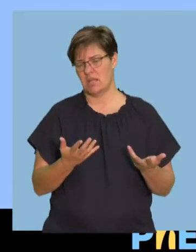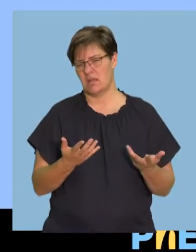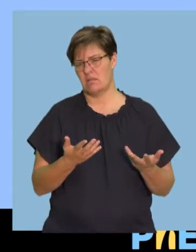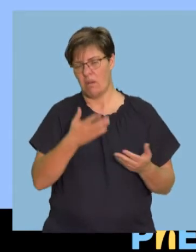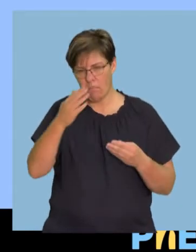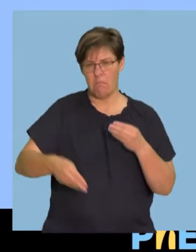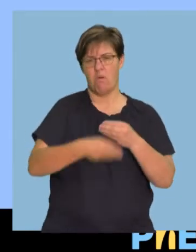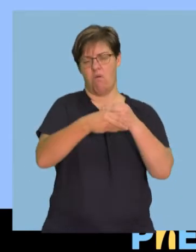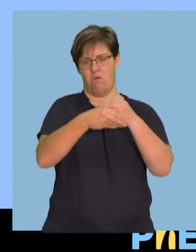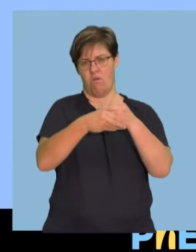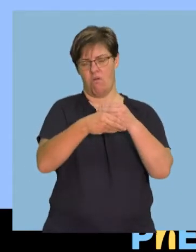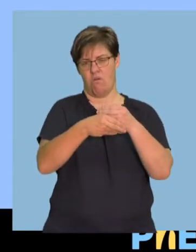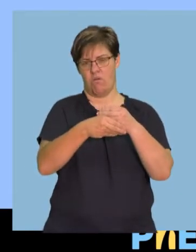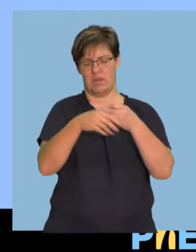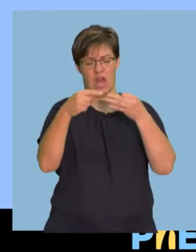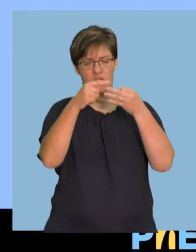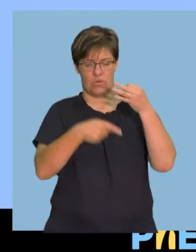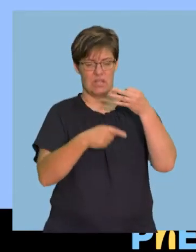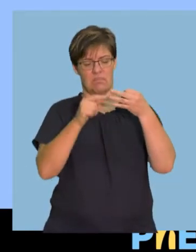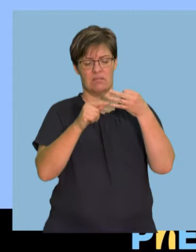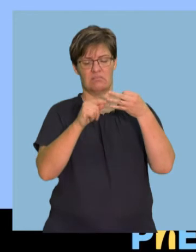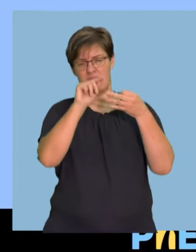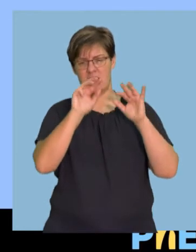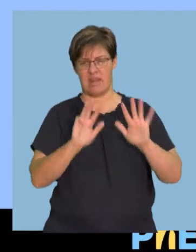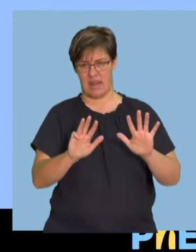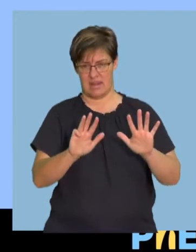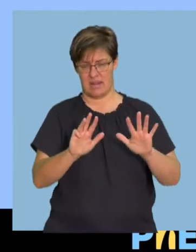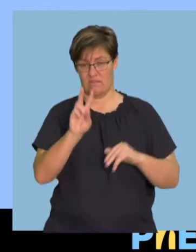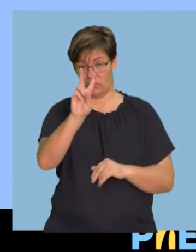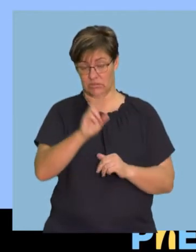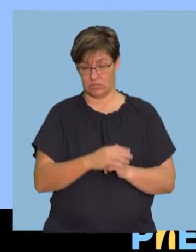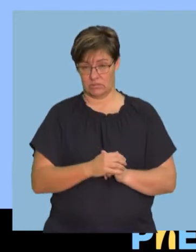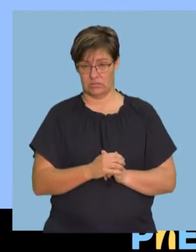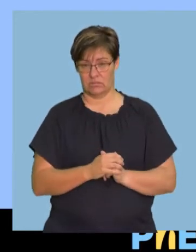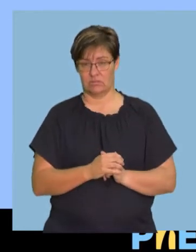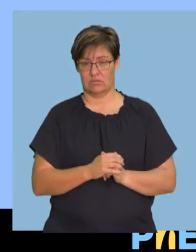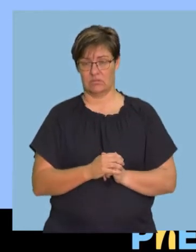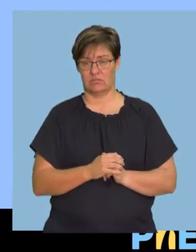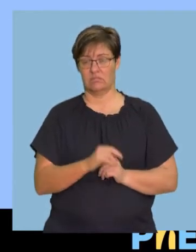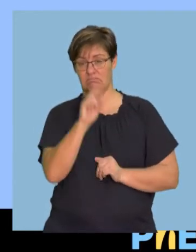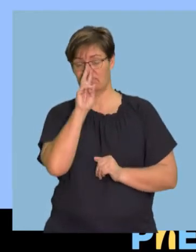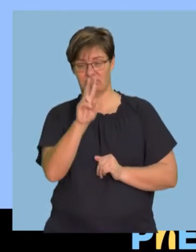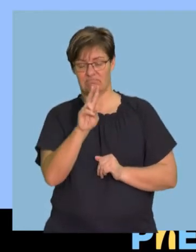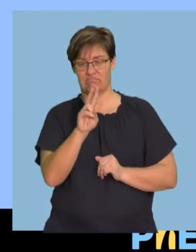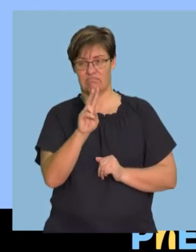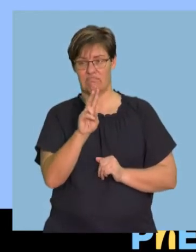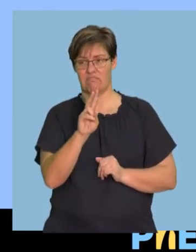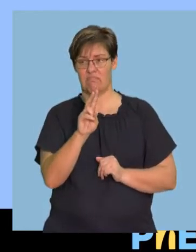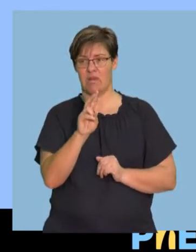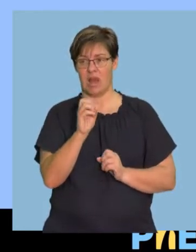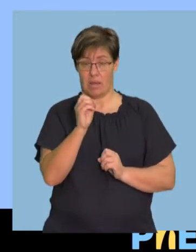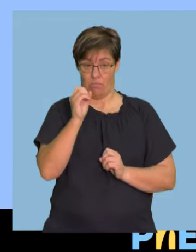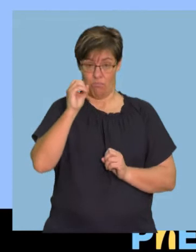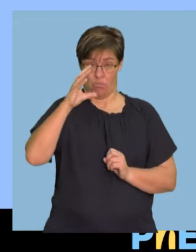even voltage bigger, 3 times as bigger as the original one? So this takes us to 9 volts. You can see the brightness is